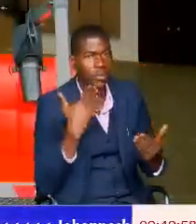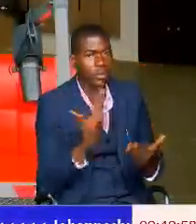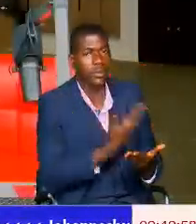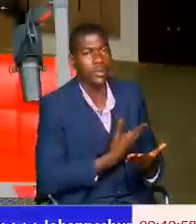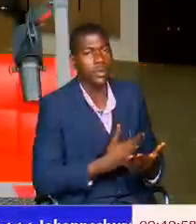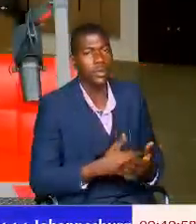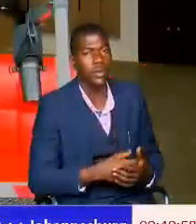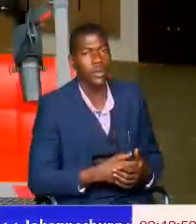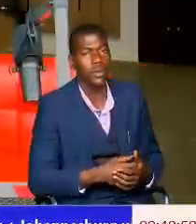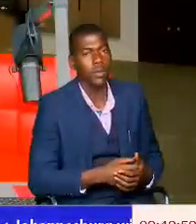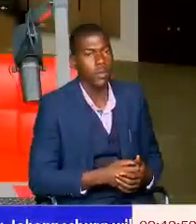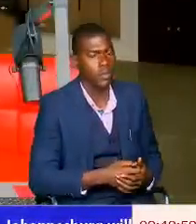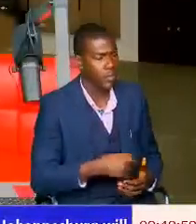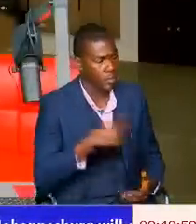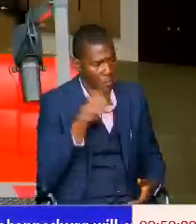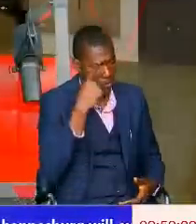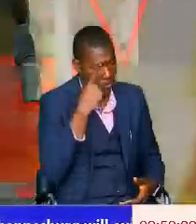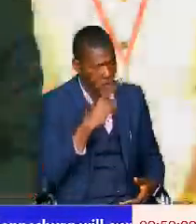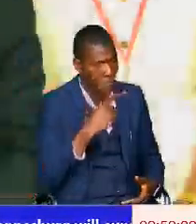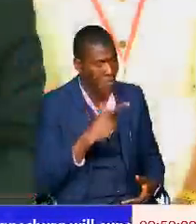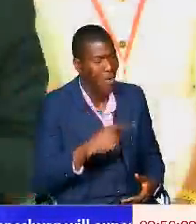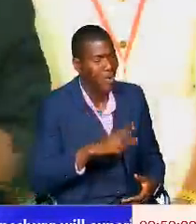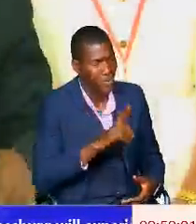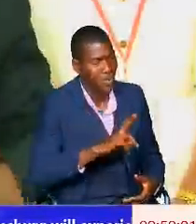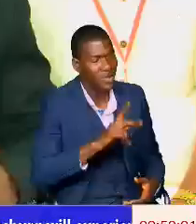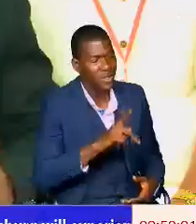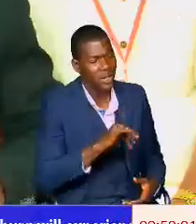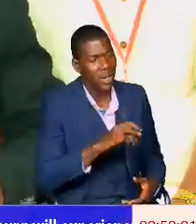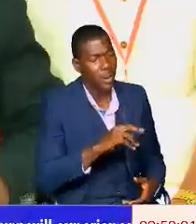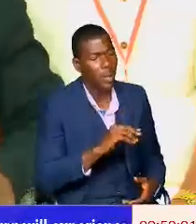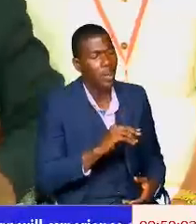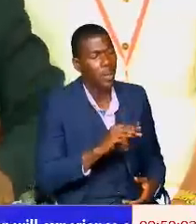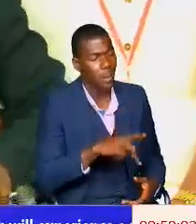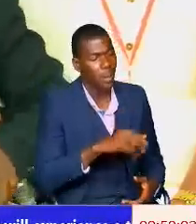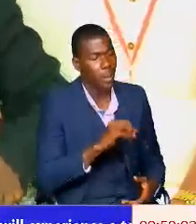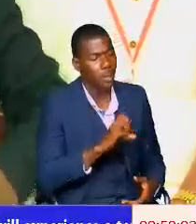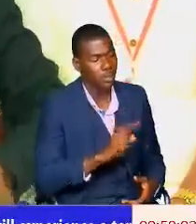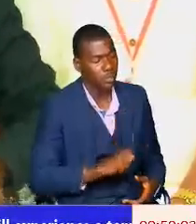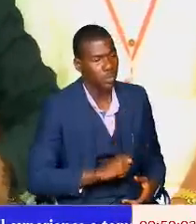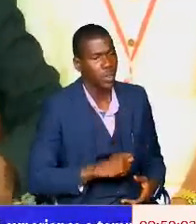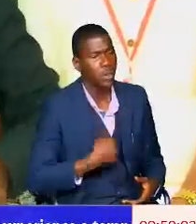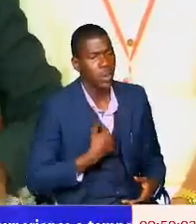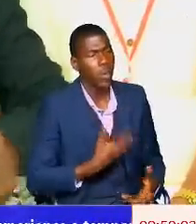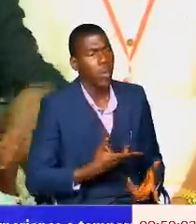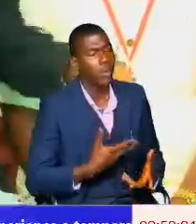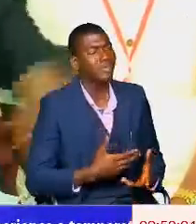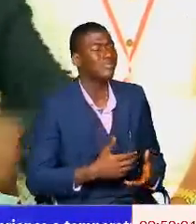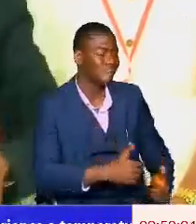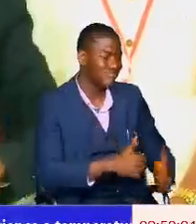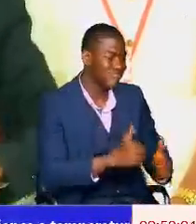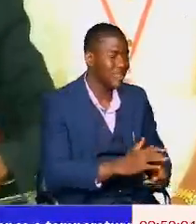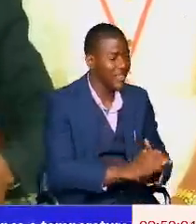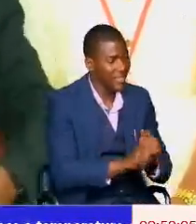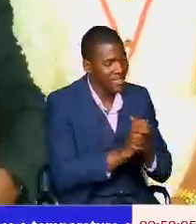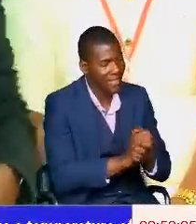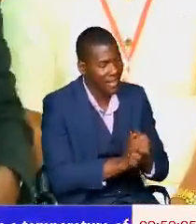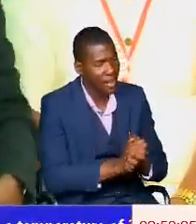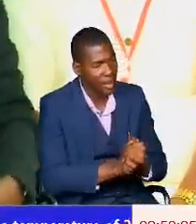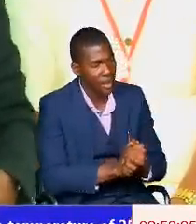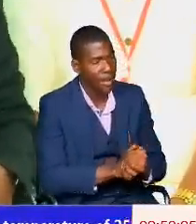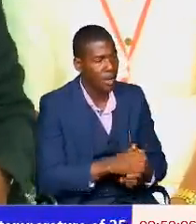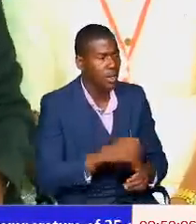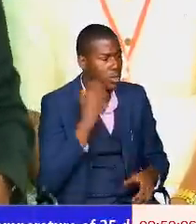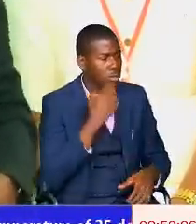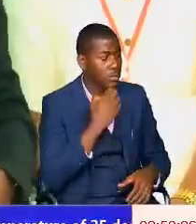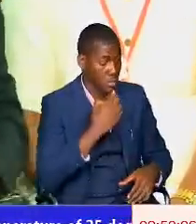generator. AEDC don't carry light. I want to appreciate Human Rights Radio for this opportunity to talk to